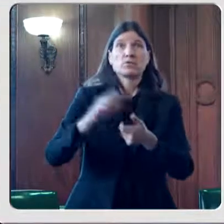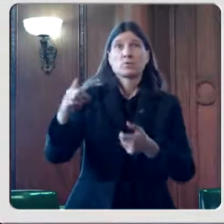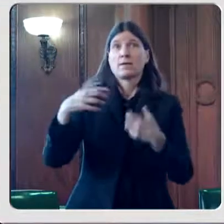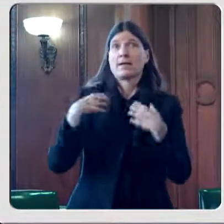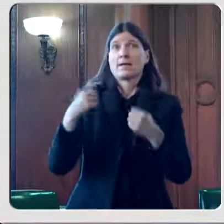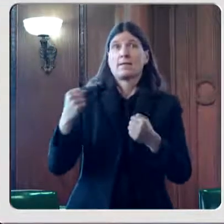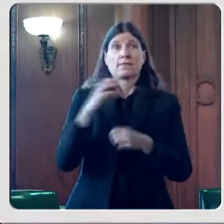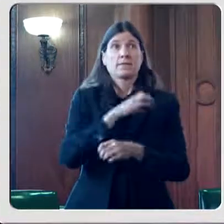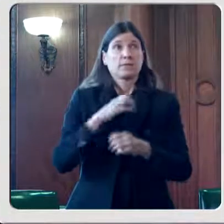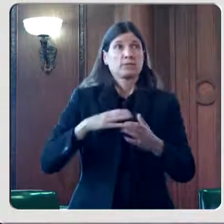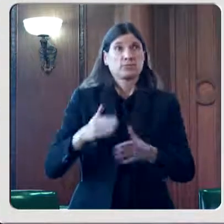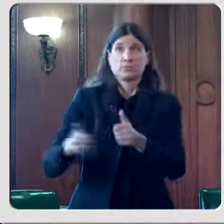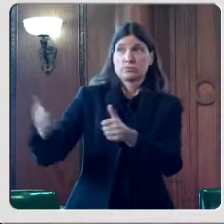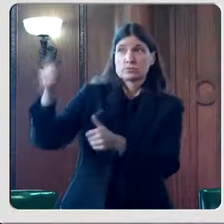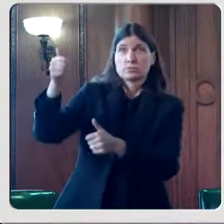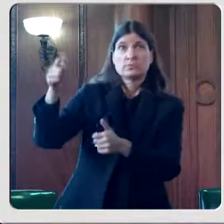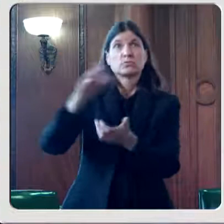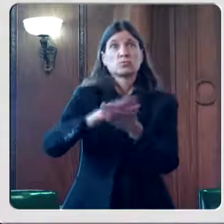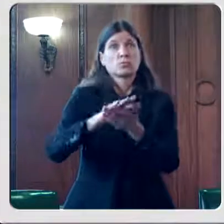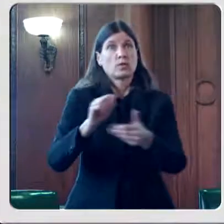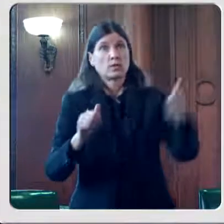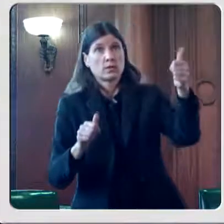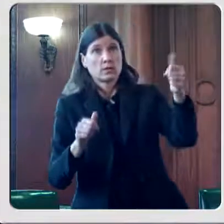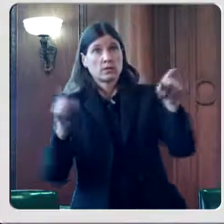221 tests were rendered,